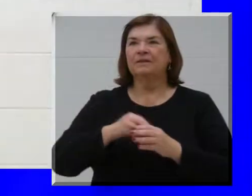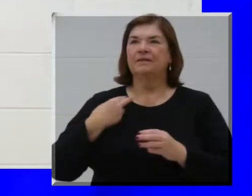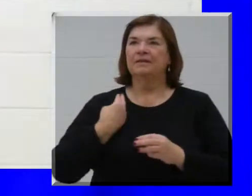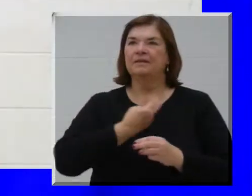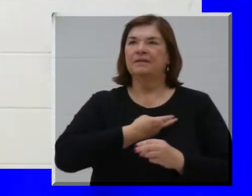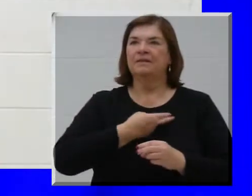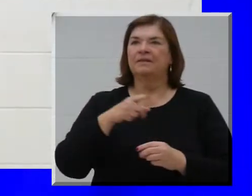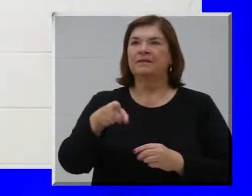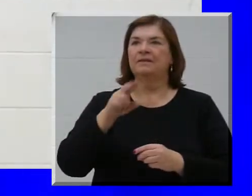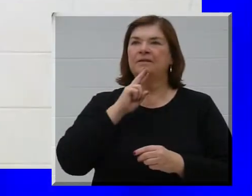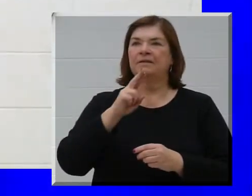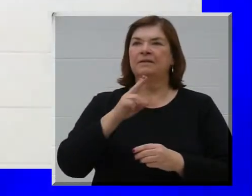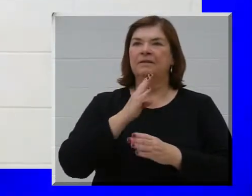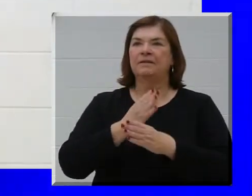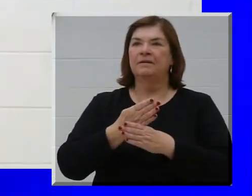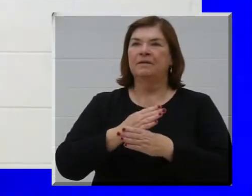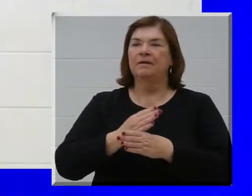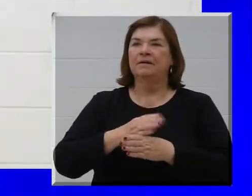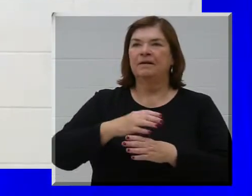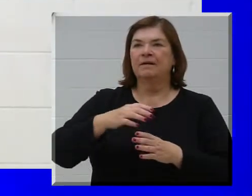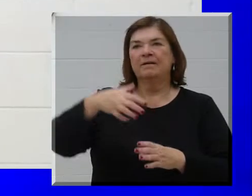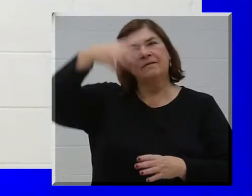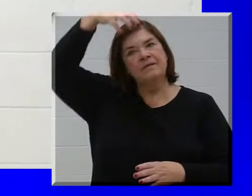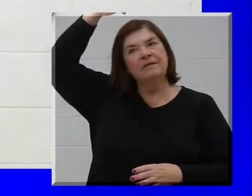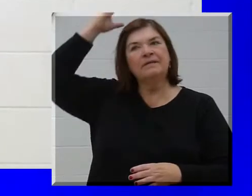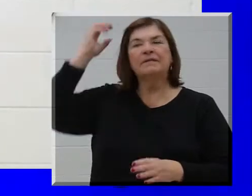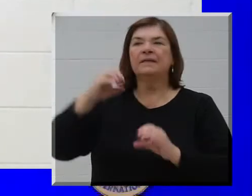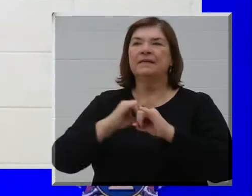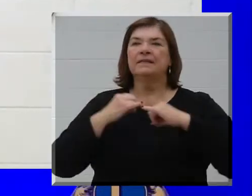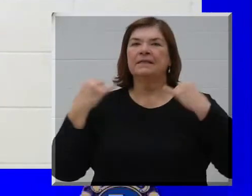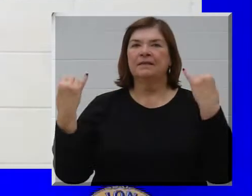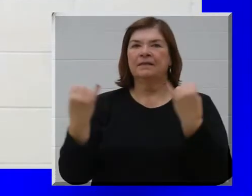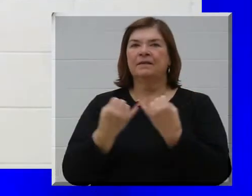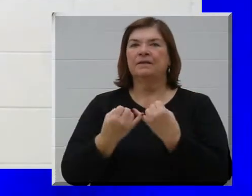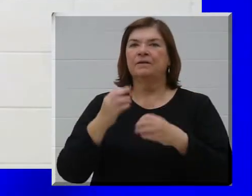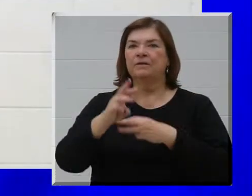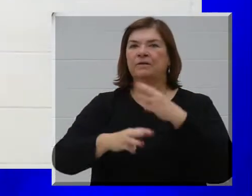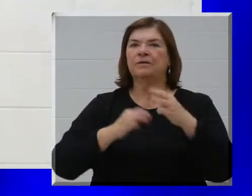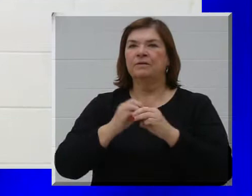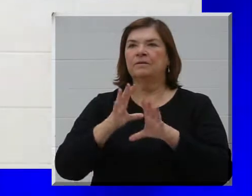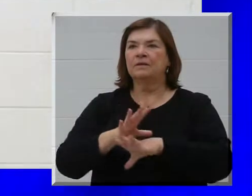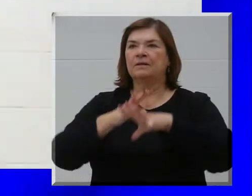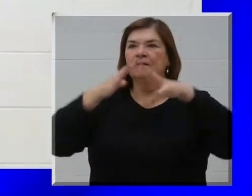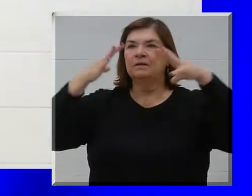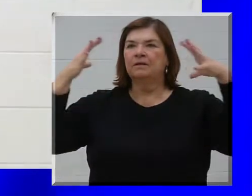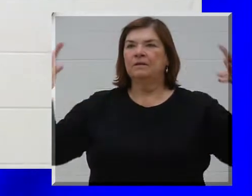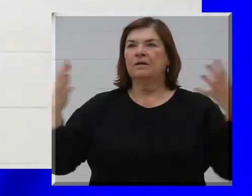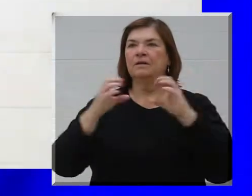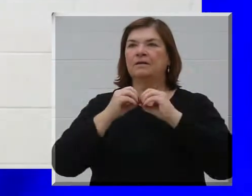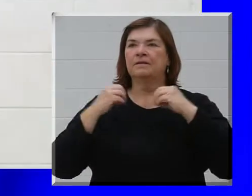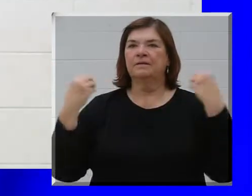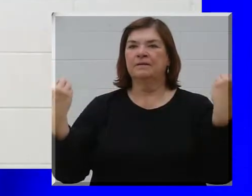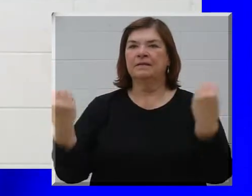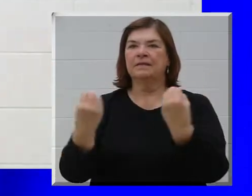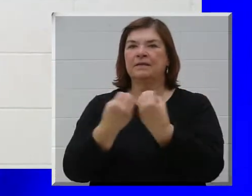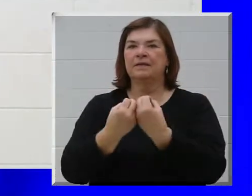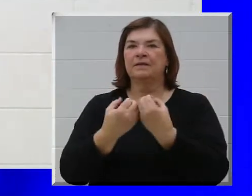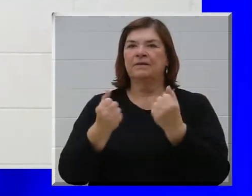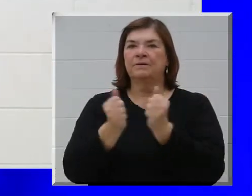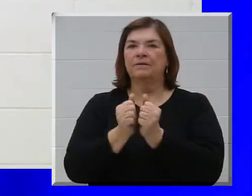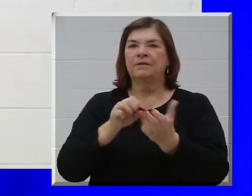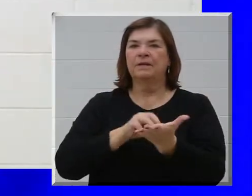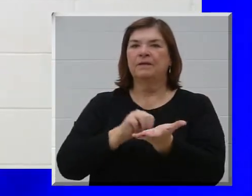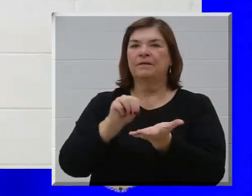joining us, you will become part of the Lions International, the world's largest service organization with over 1.5 million